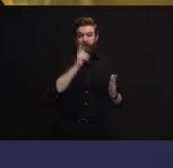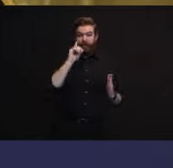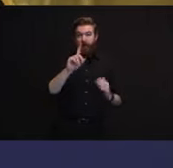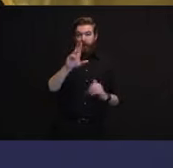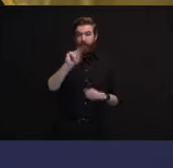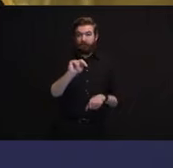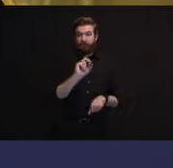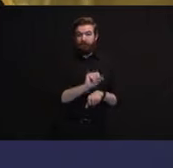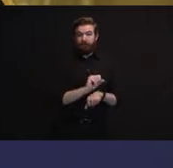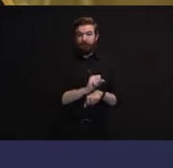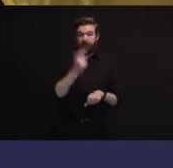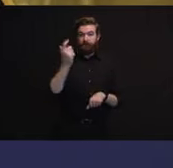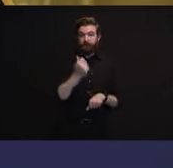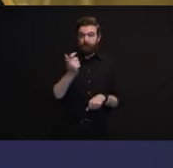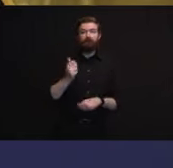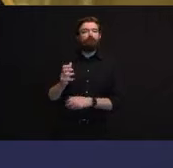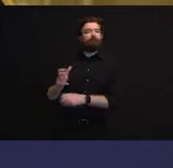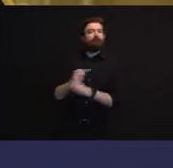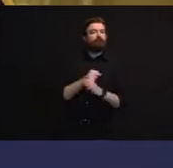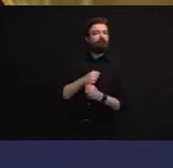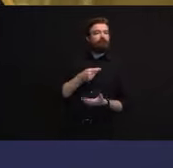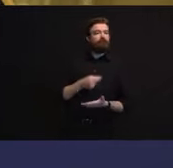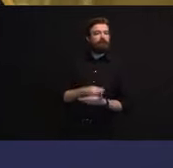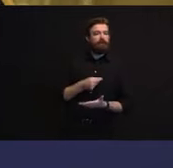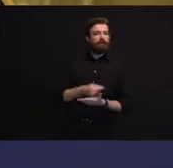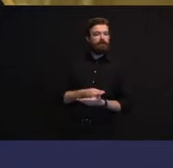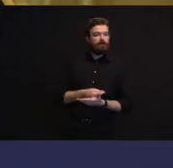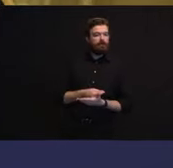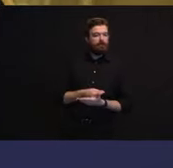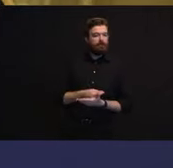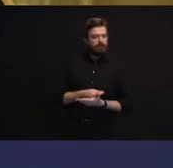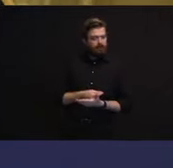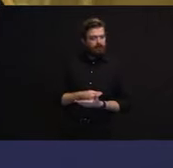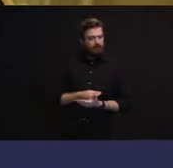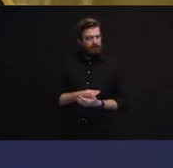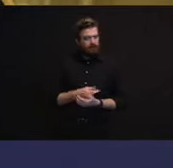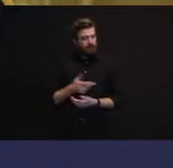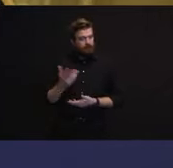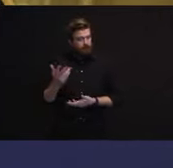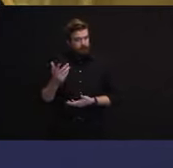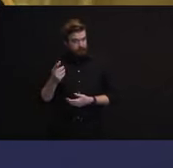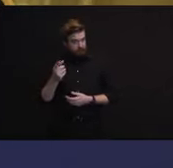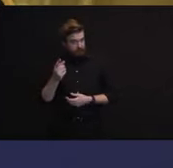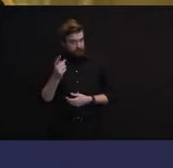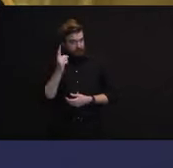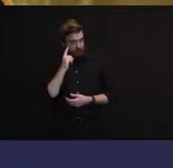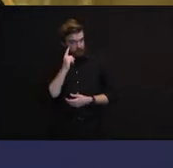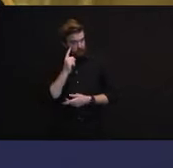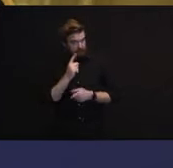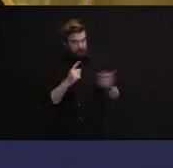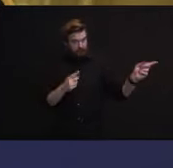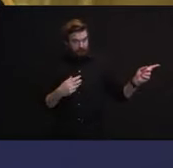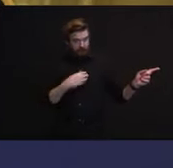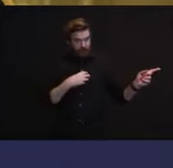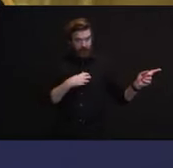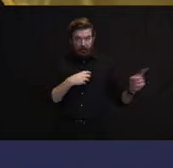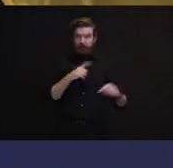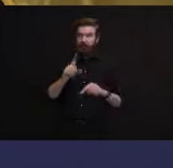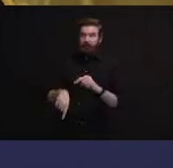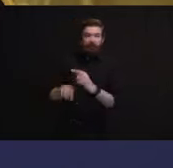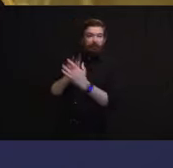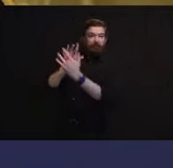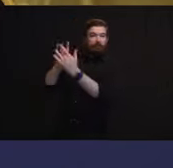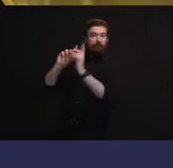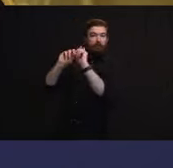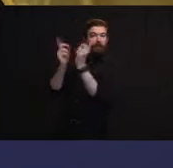things. One, do you continue to not hear that people can't get through? Two, is DOL aware that people can't get through? And if people still